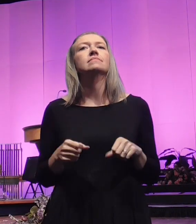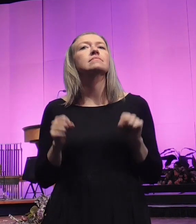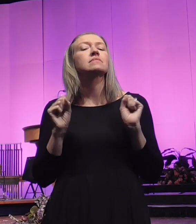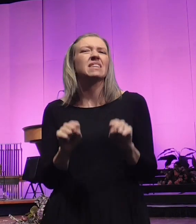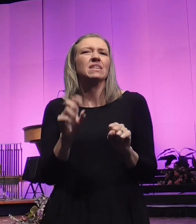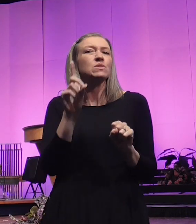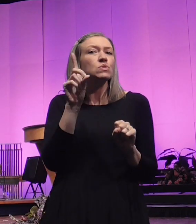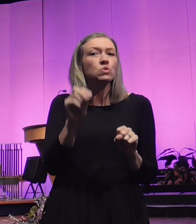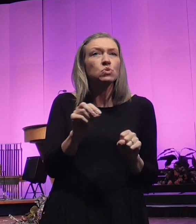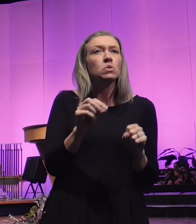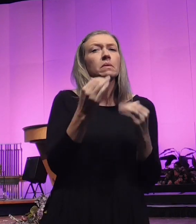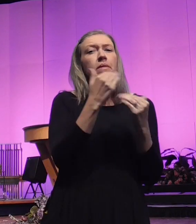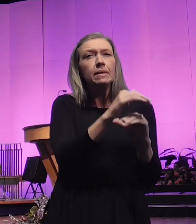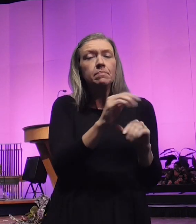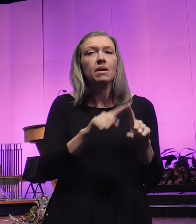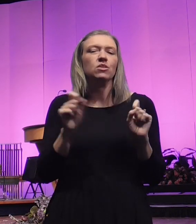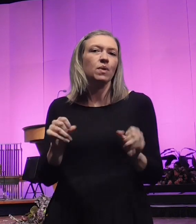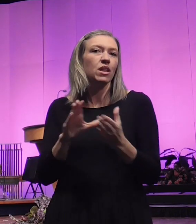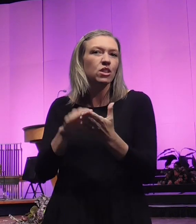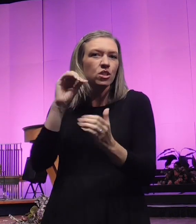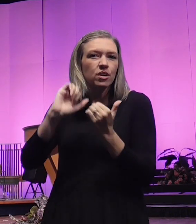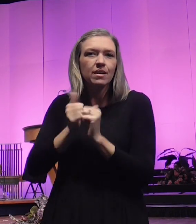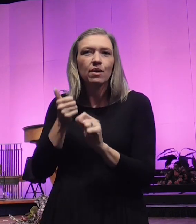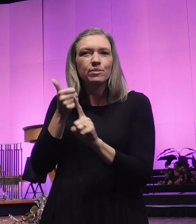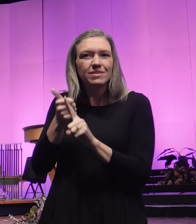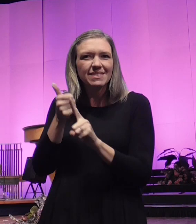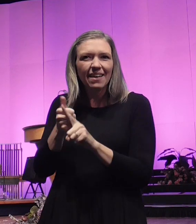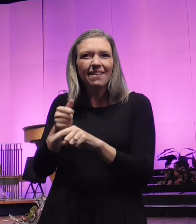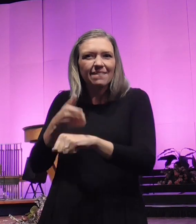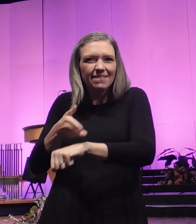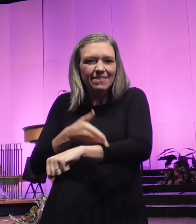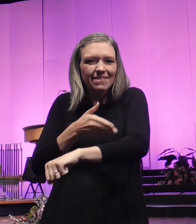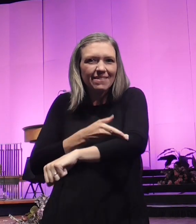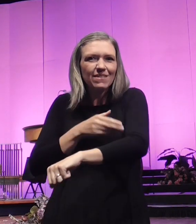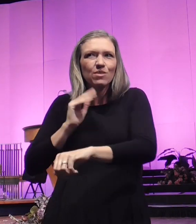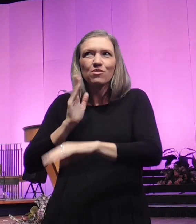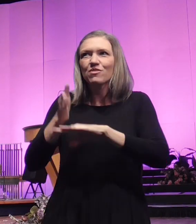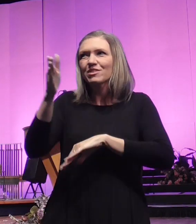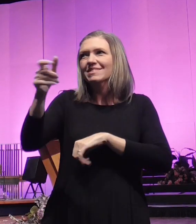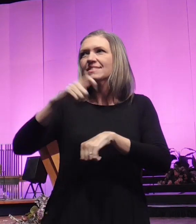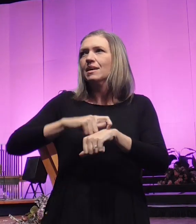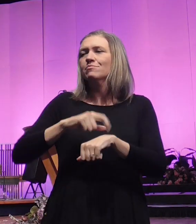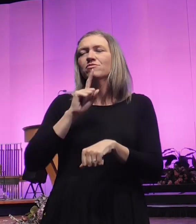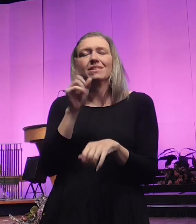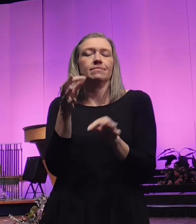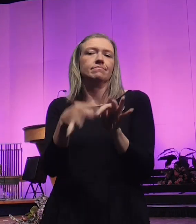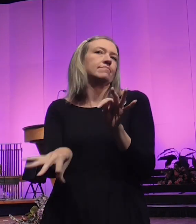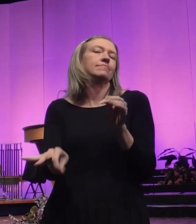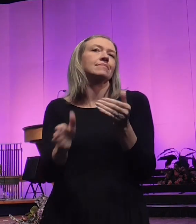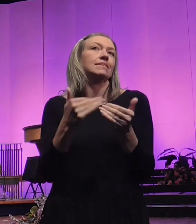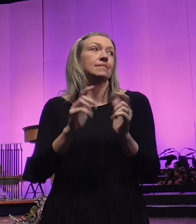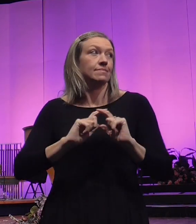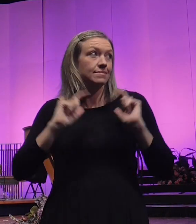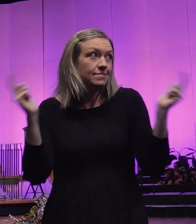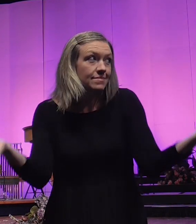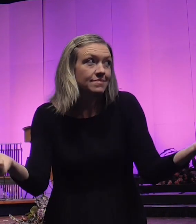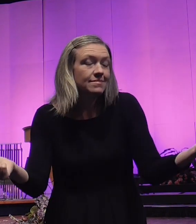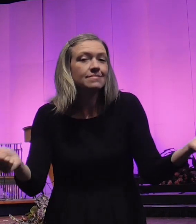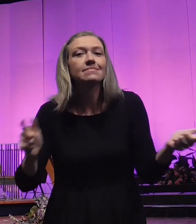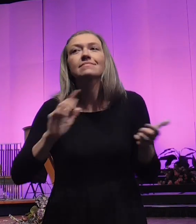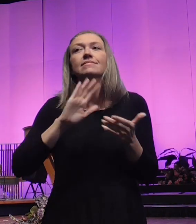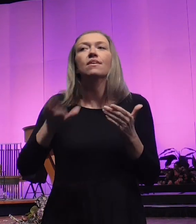nothing you can do, but you can learn how to be you in time. It's easy. Here's your part.